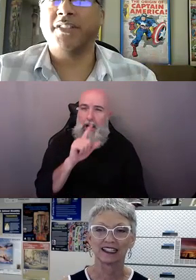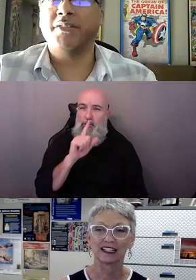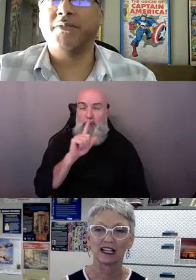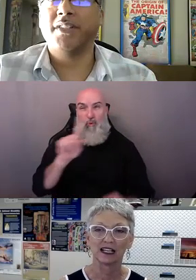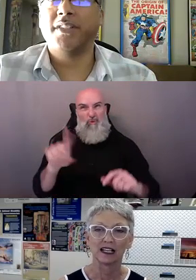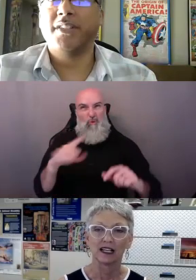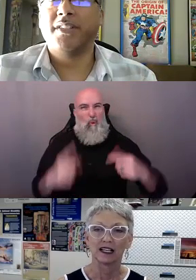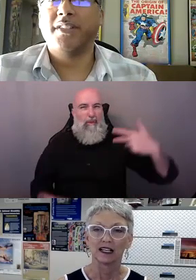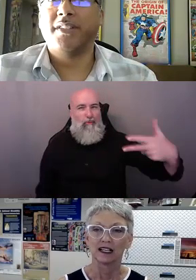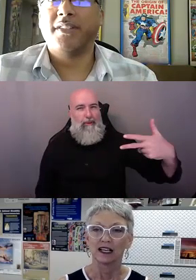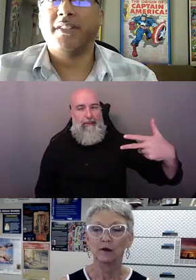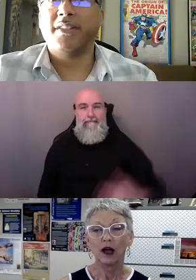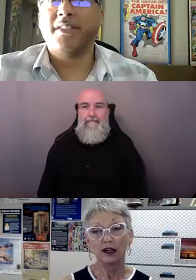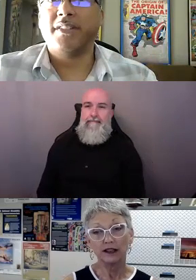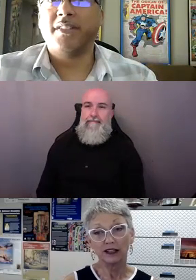3. So